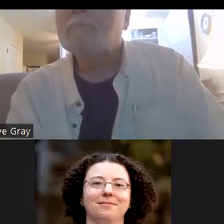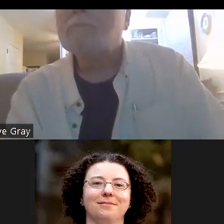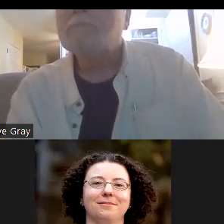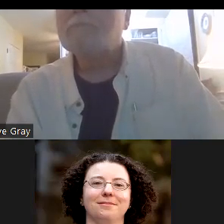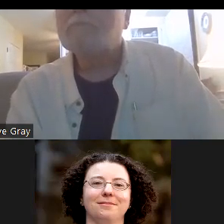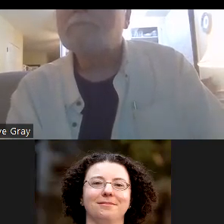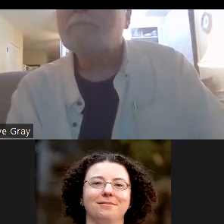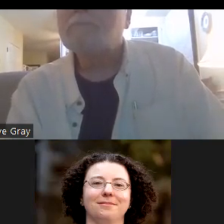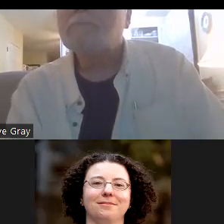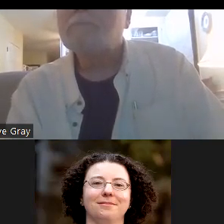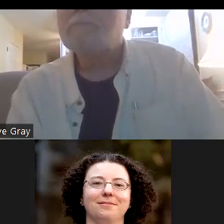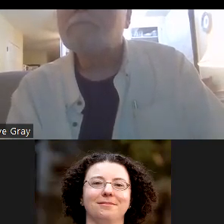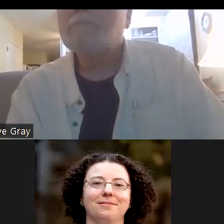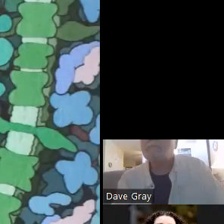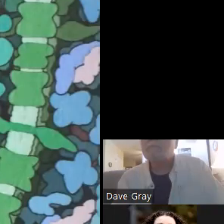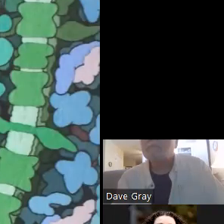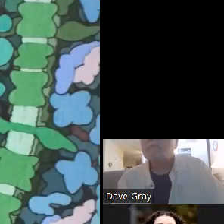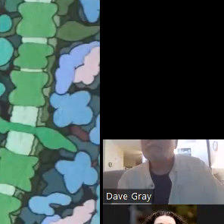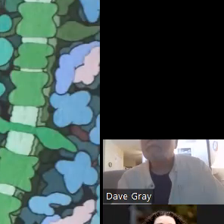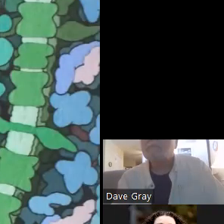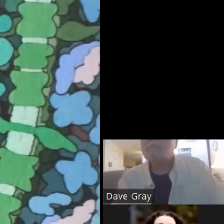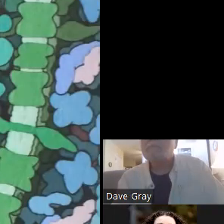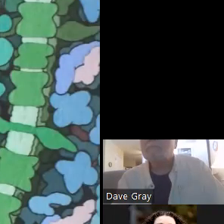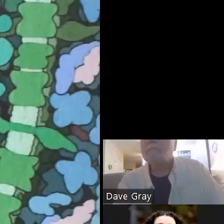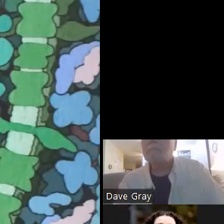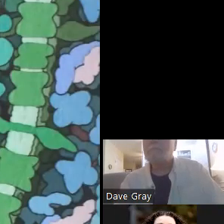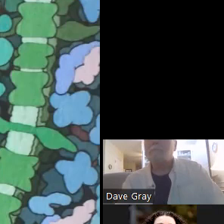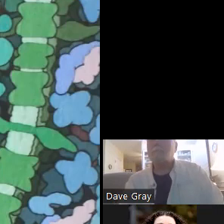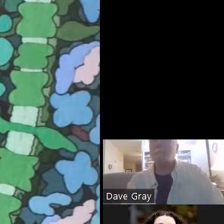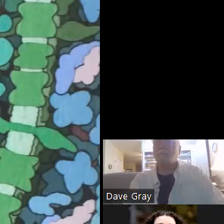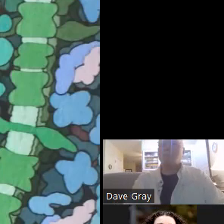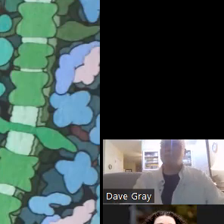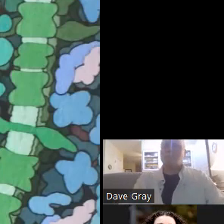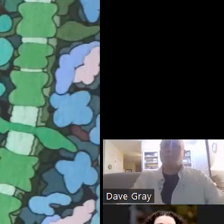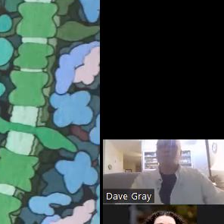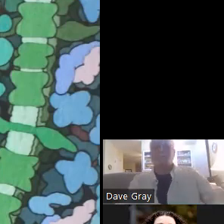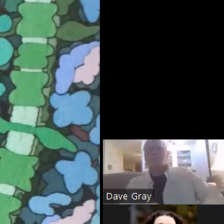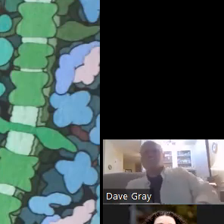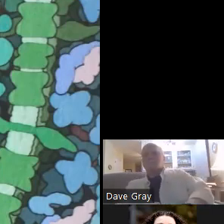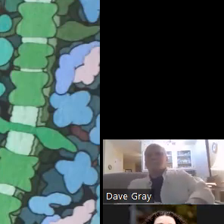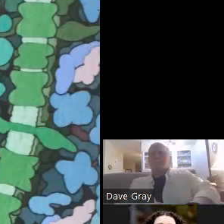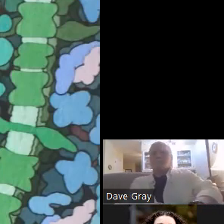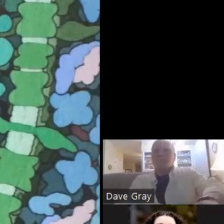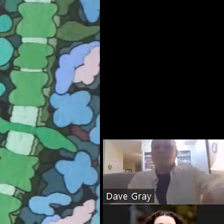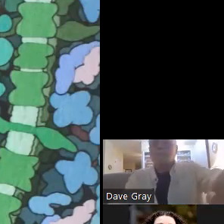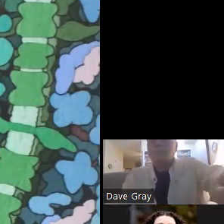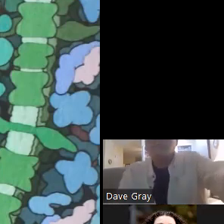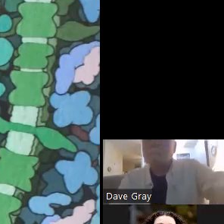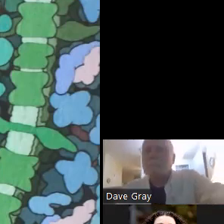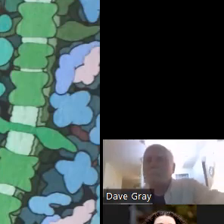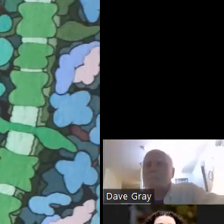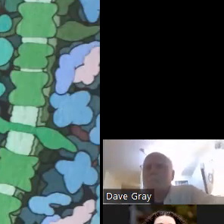for example, POTS or ME/CFS? I know what POTS is, but I don't know what ME/CFS is.